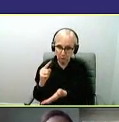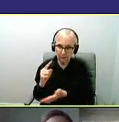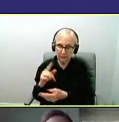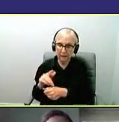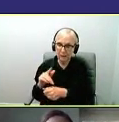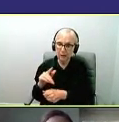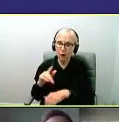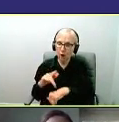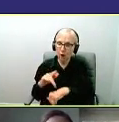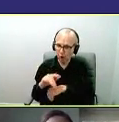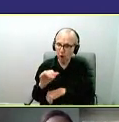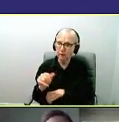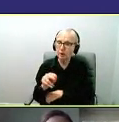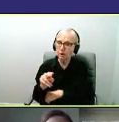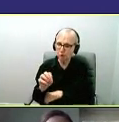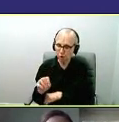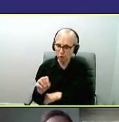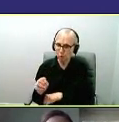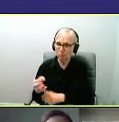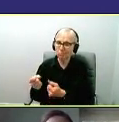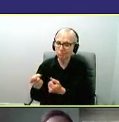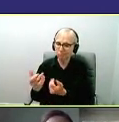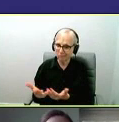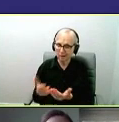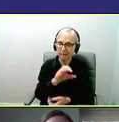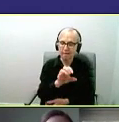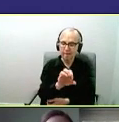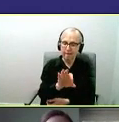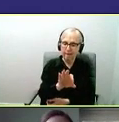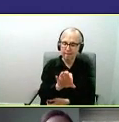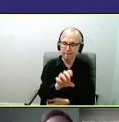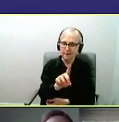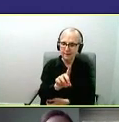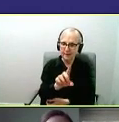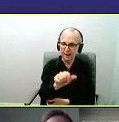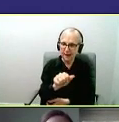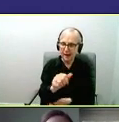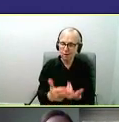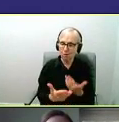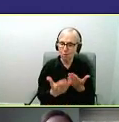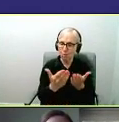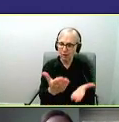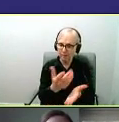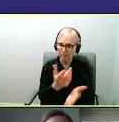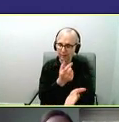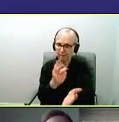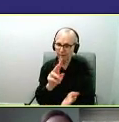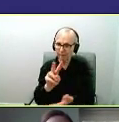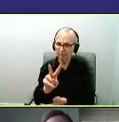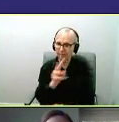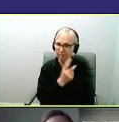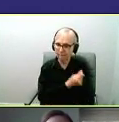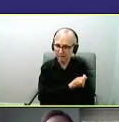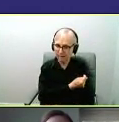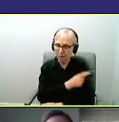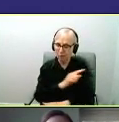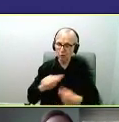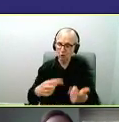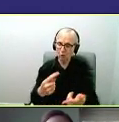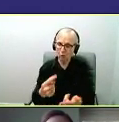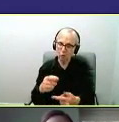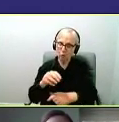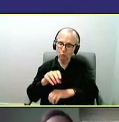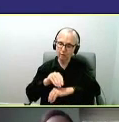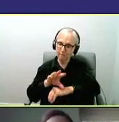of June. That leads to the FDA then recommending the vaccine. It then goes to the advisory committee